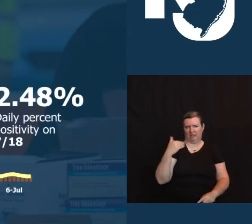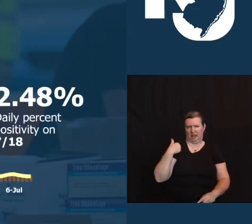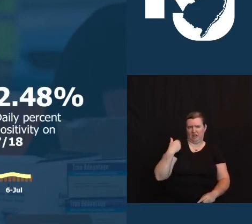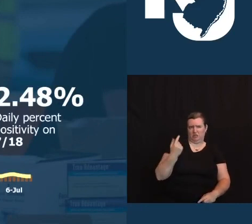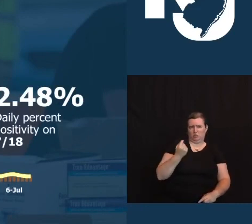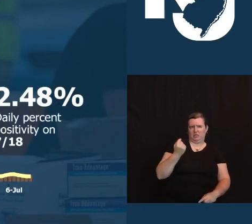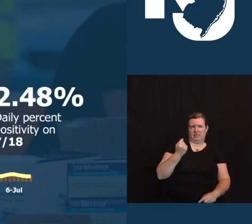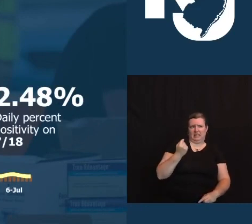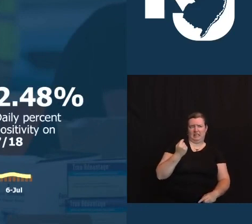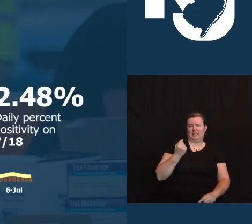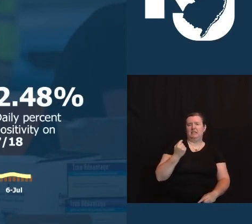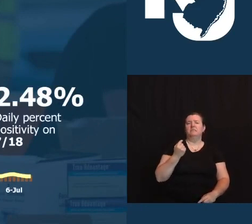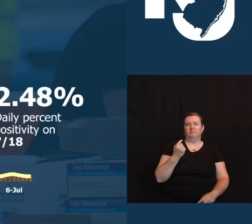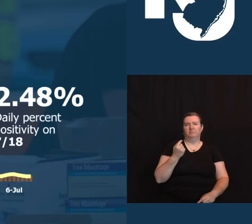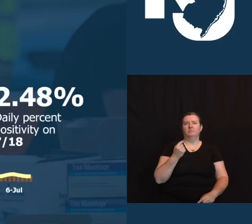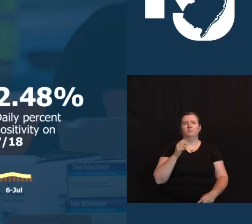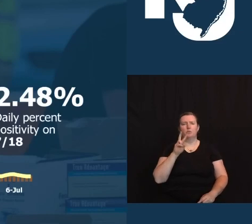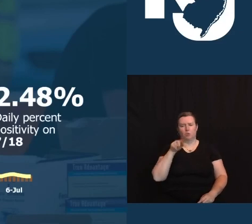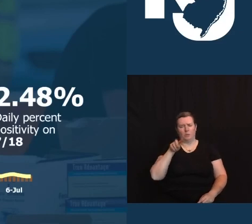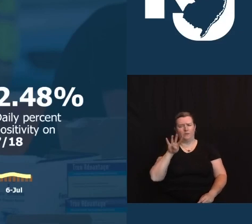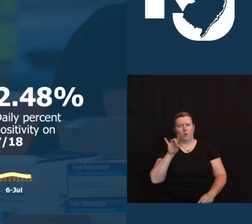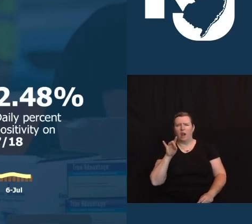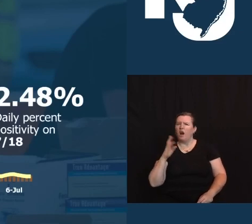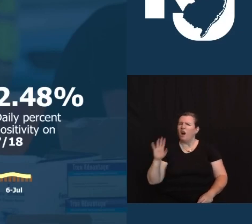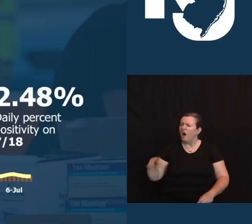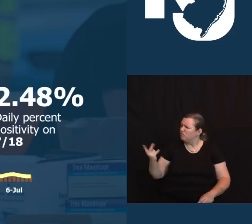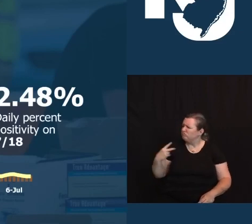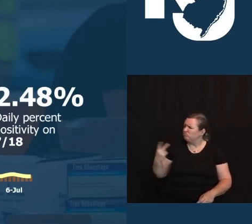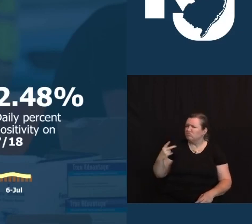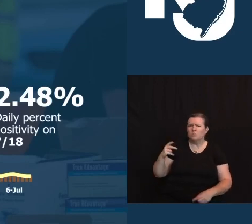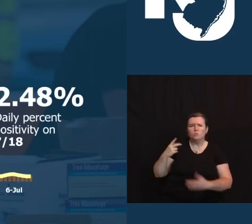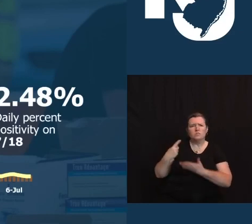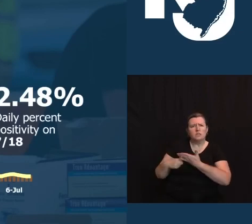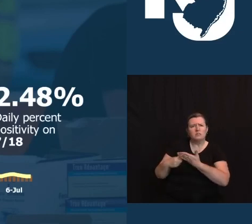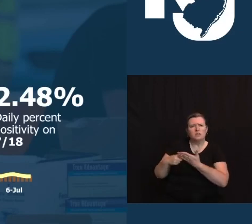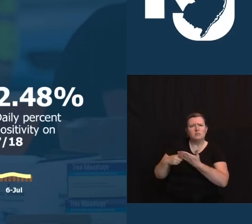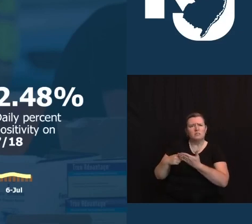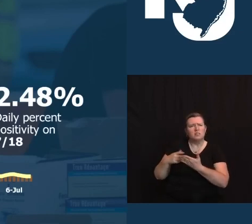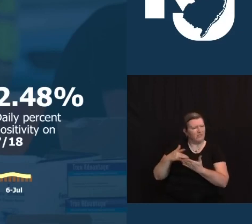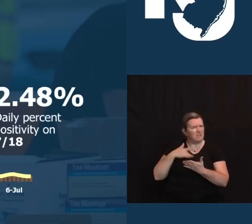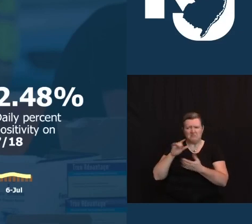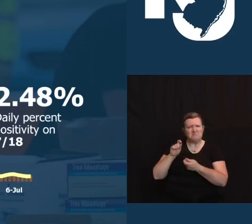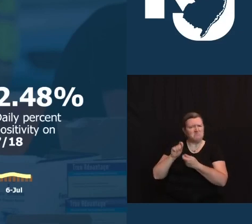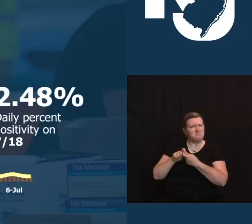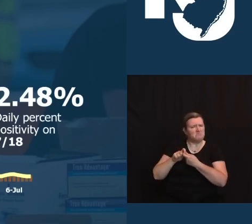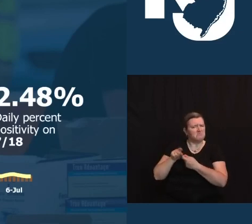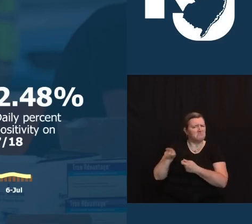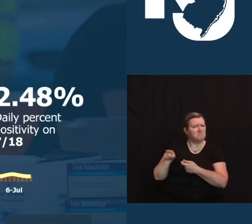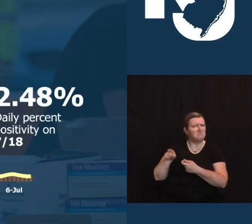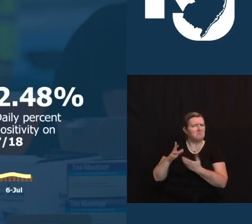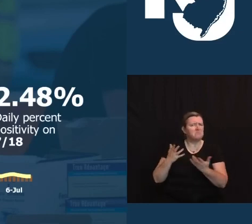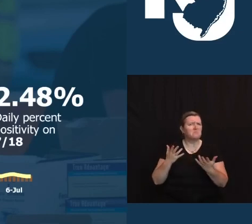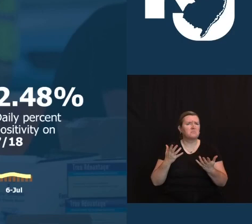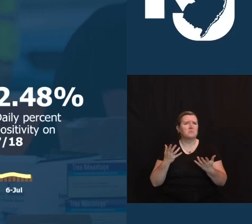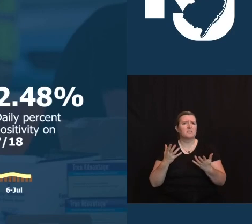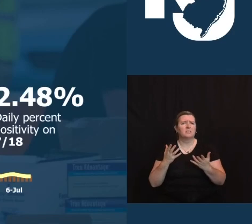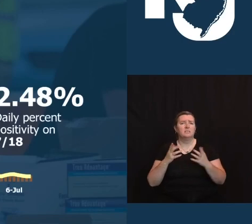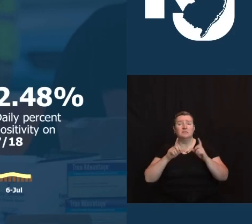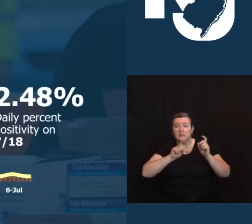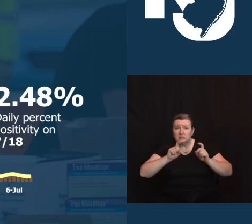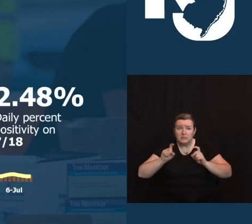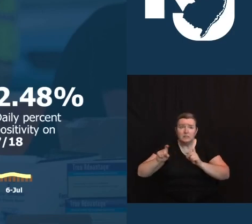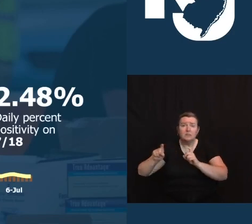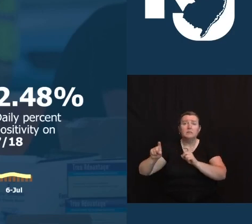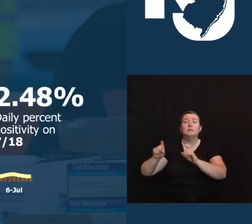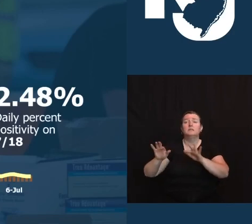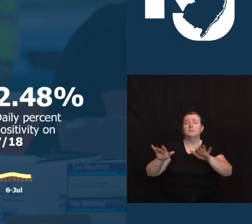I think, Judy, you and I discussed earlier, we have no reason to believe that that's not accurate, that the pool of tests that we may still having